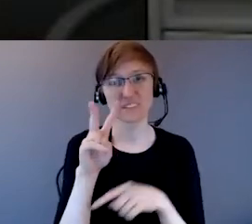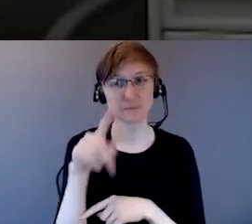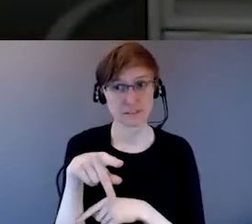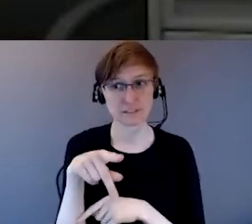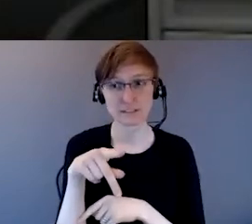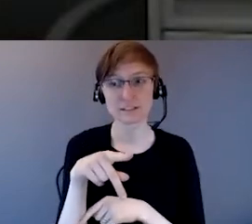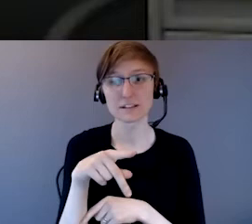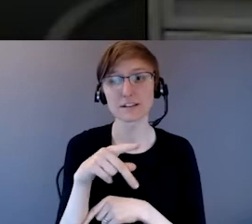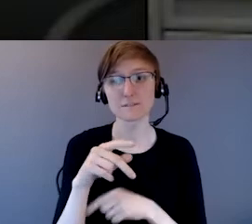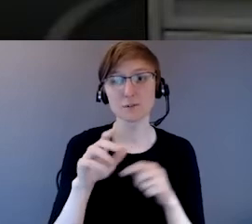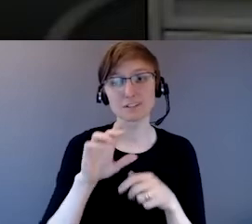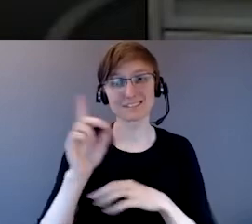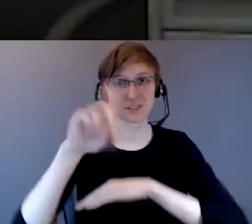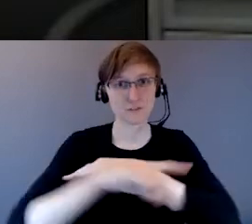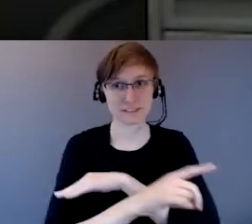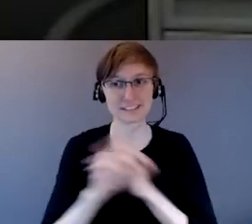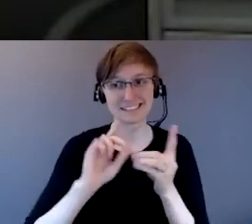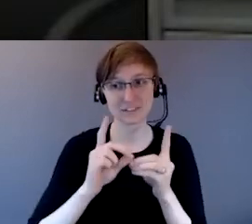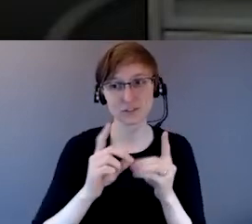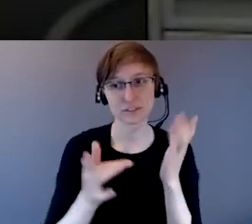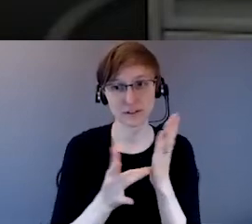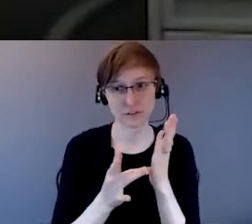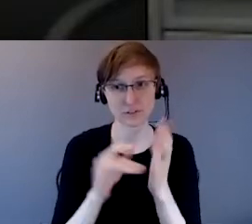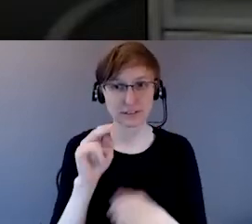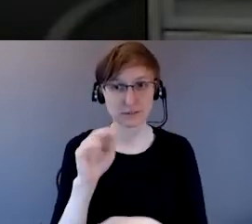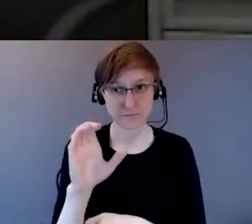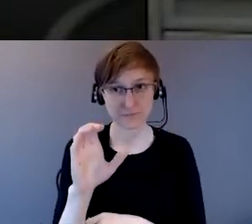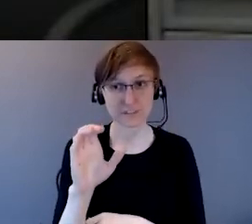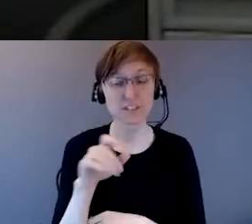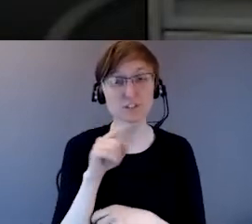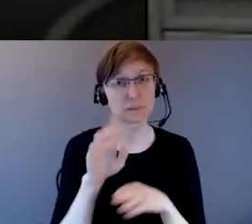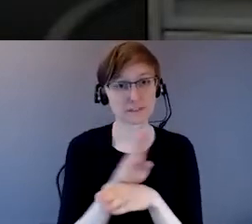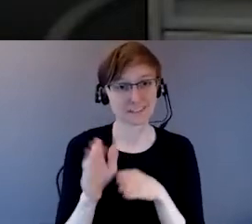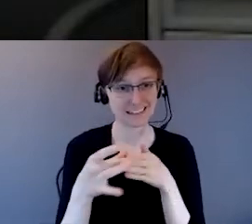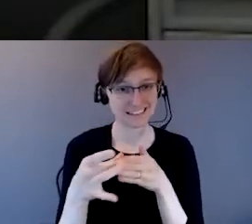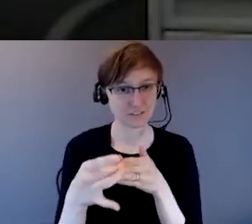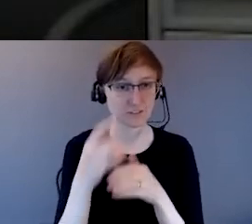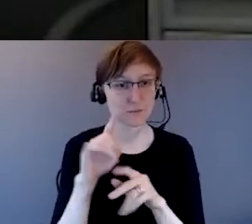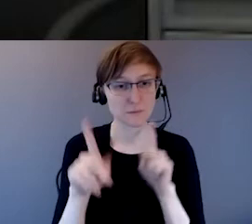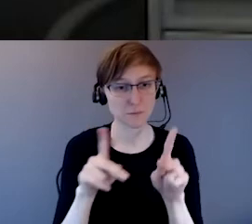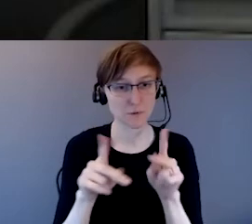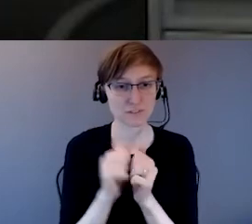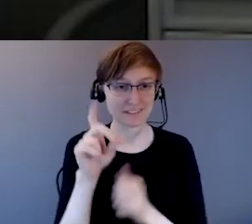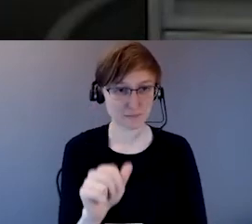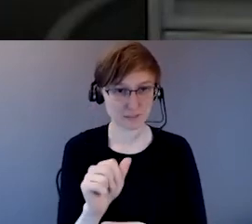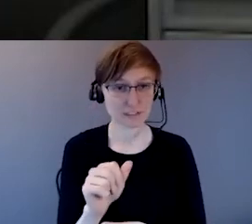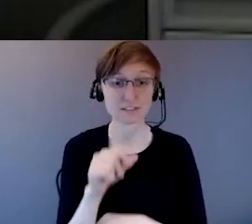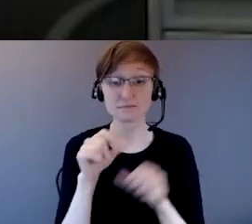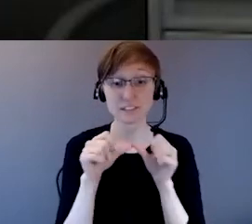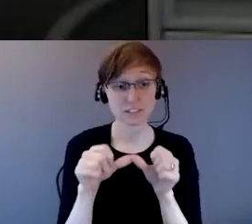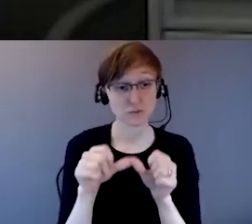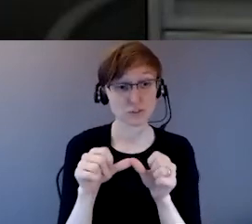tackle social issues. Jamie is a business leader for employment of persons with disabilities and continuously demonstrates to other businesses